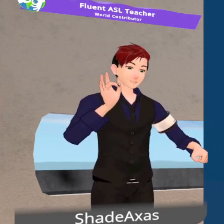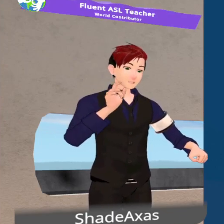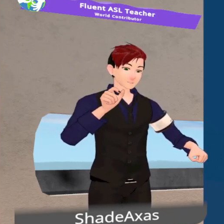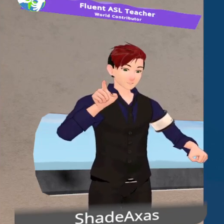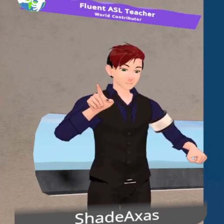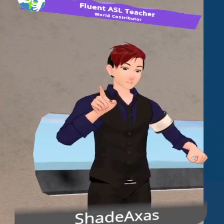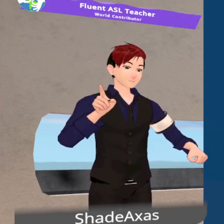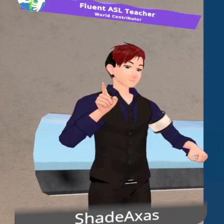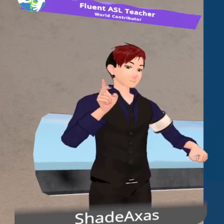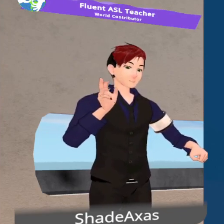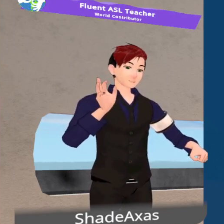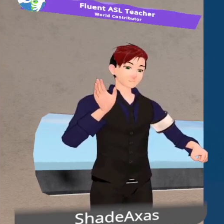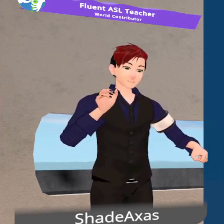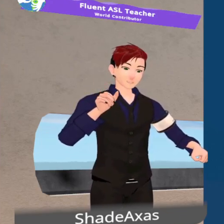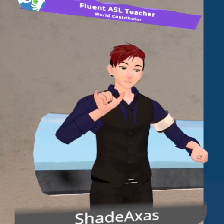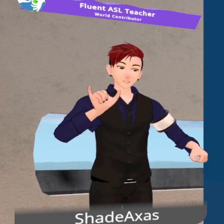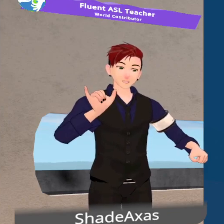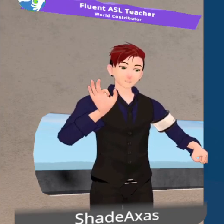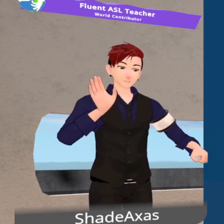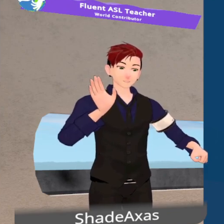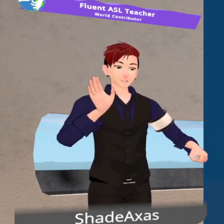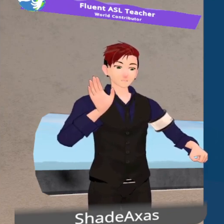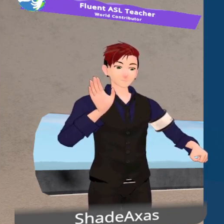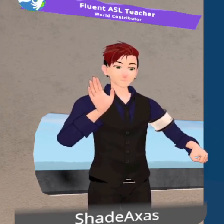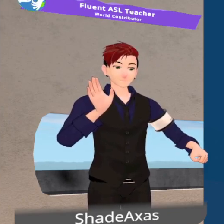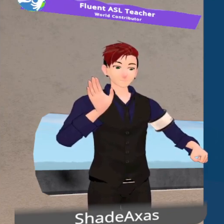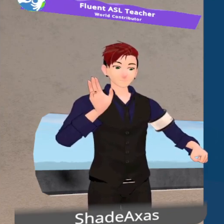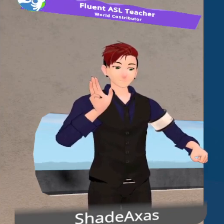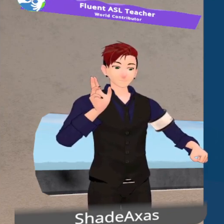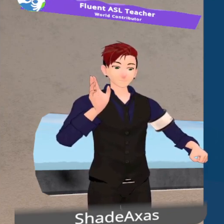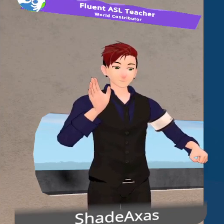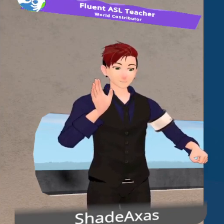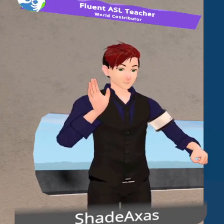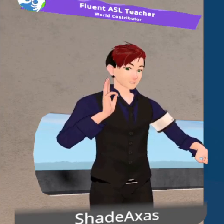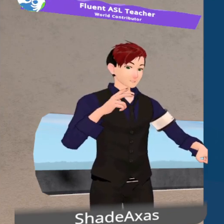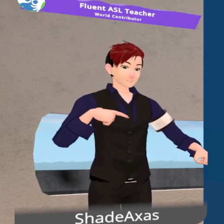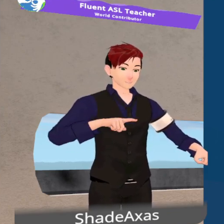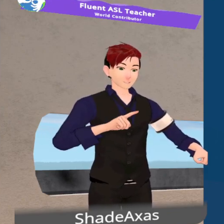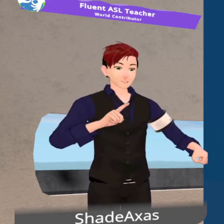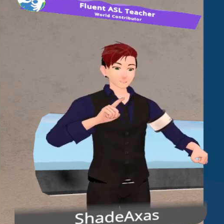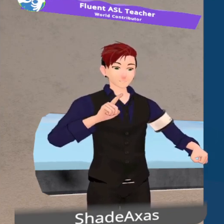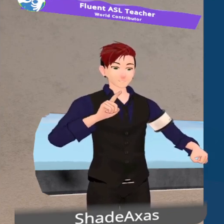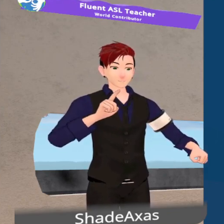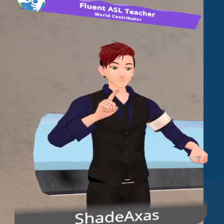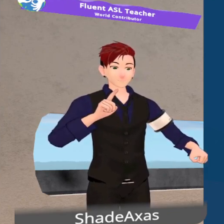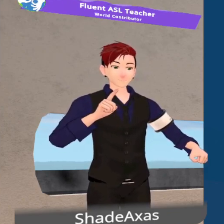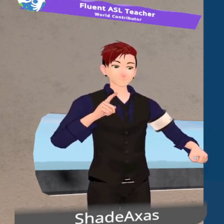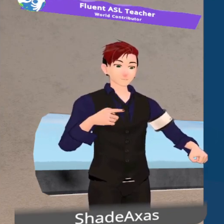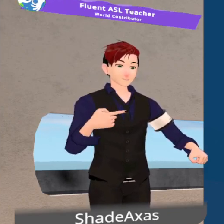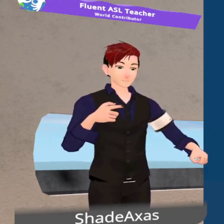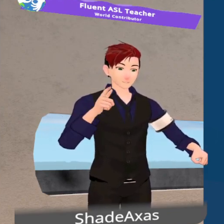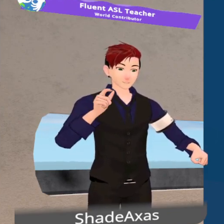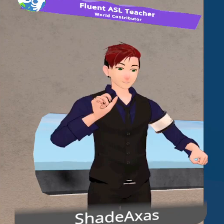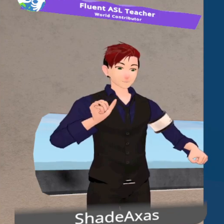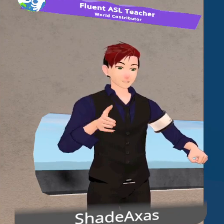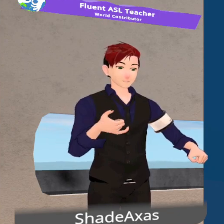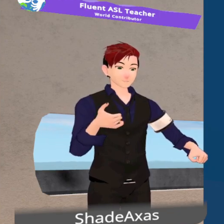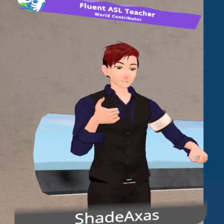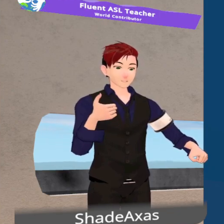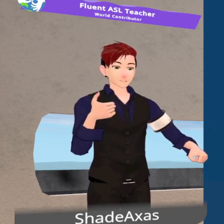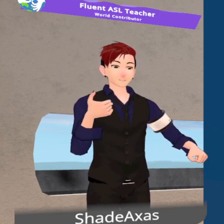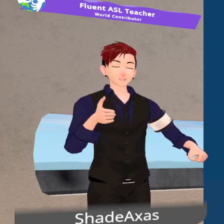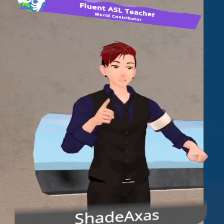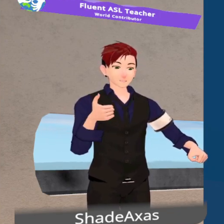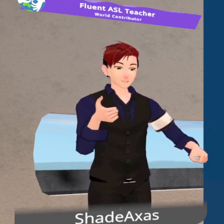in contact with them and that they still are respecting us as representatives for that